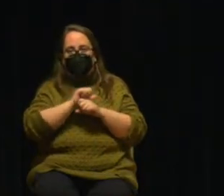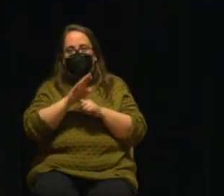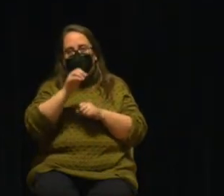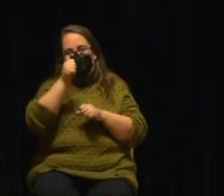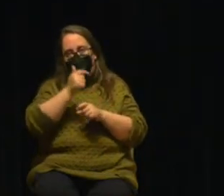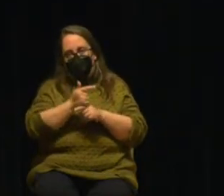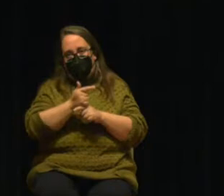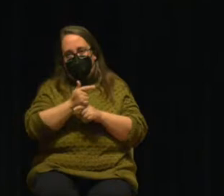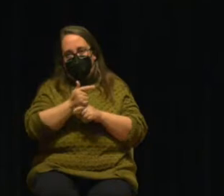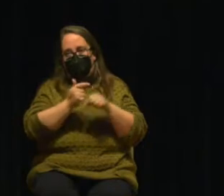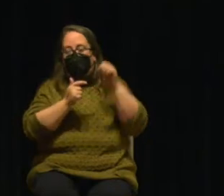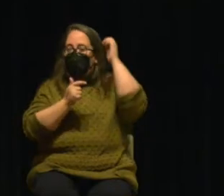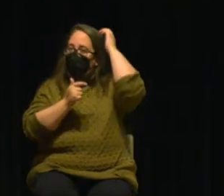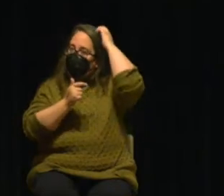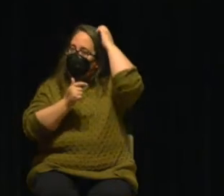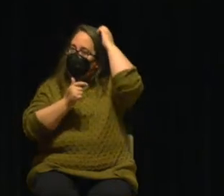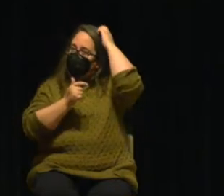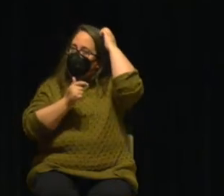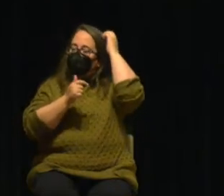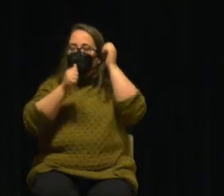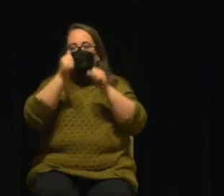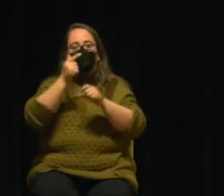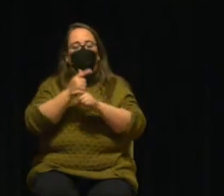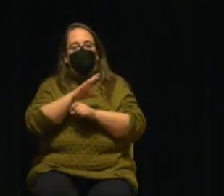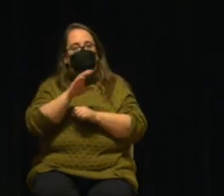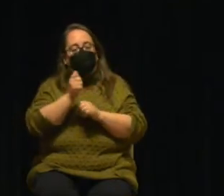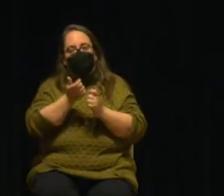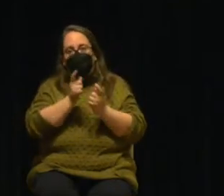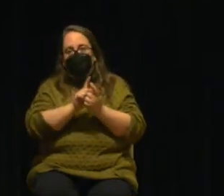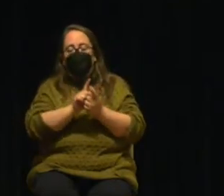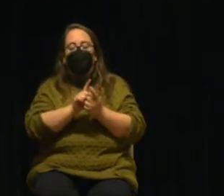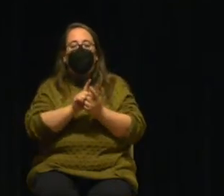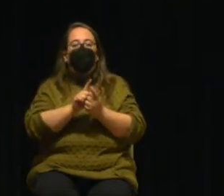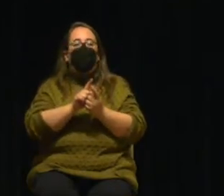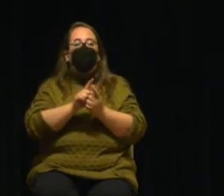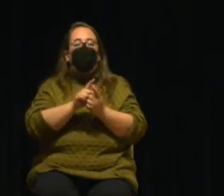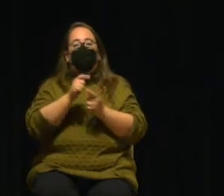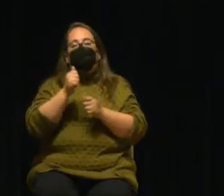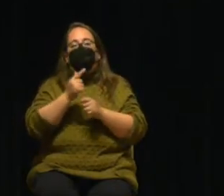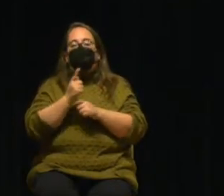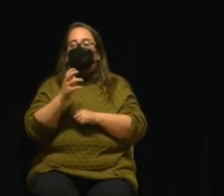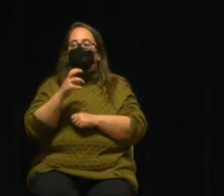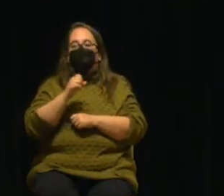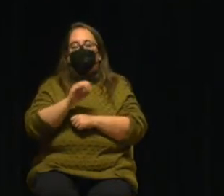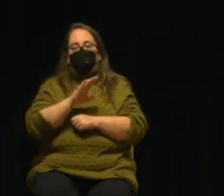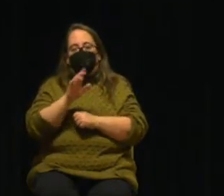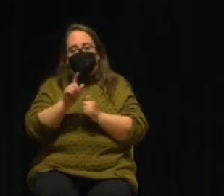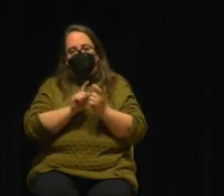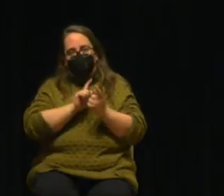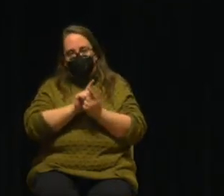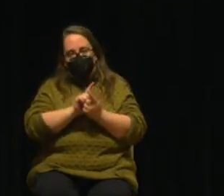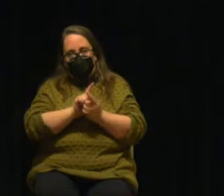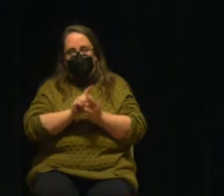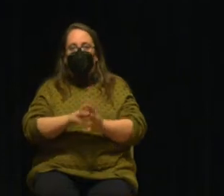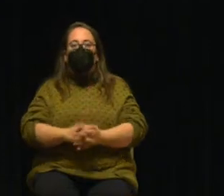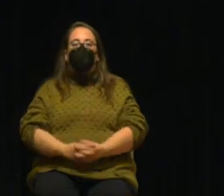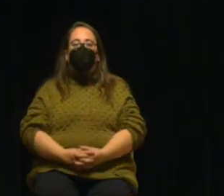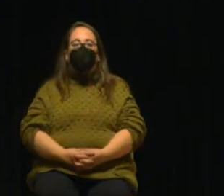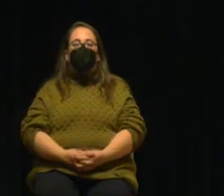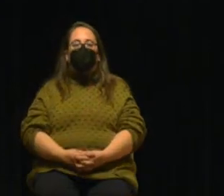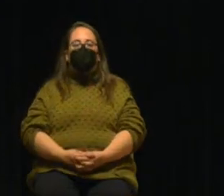brother, the brother he had never seen before, the brother he assumed he would never see.